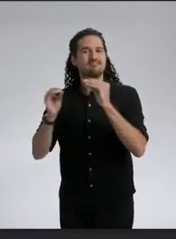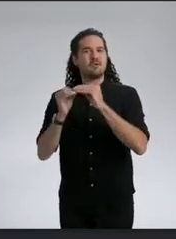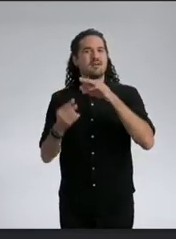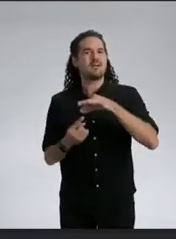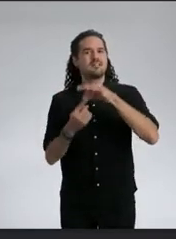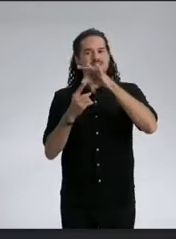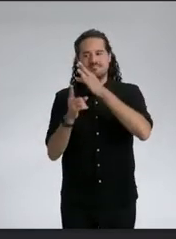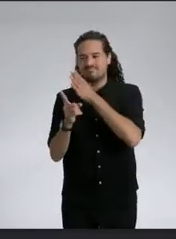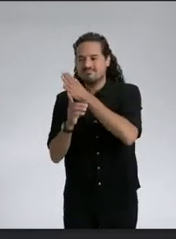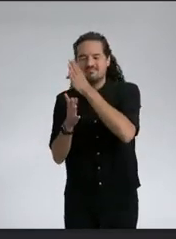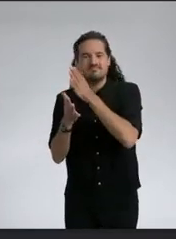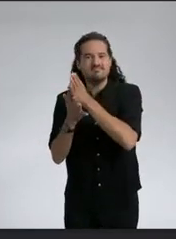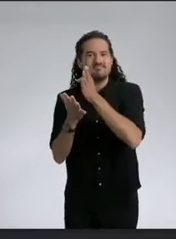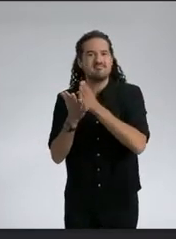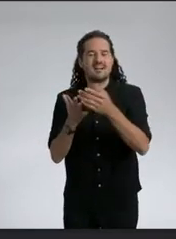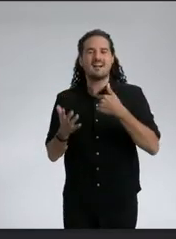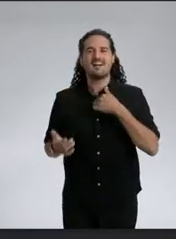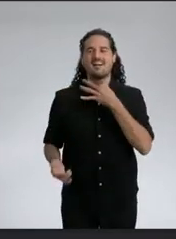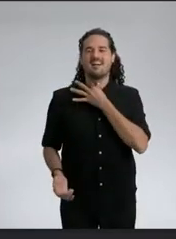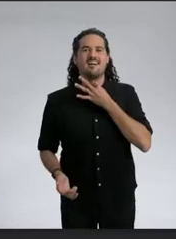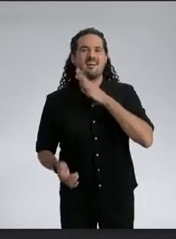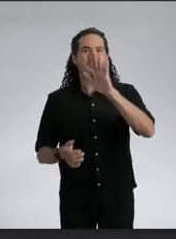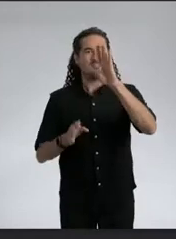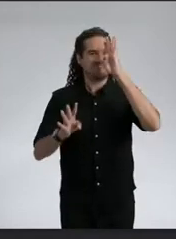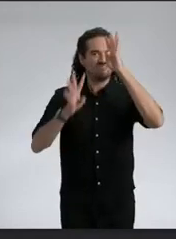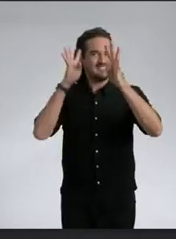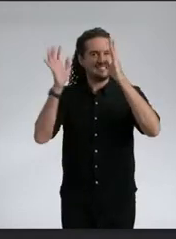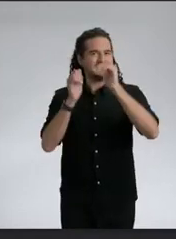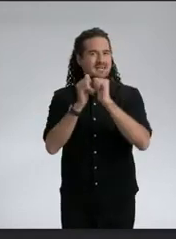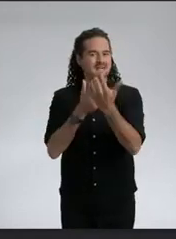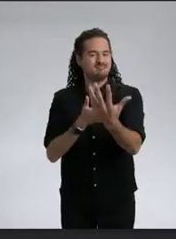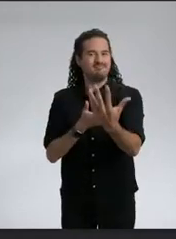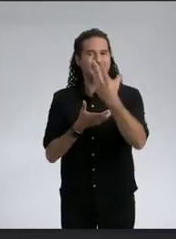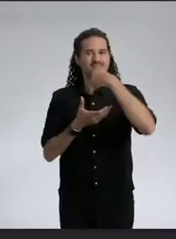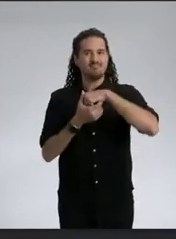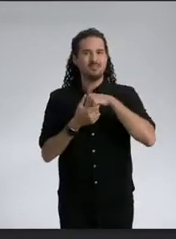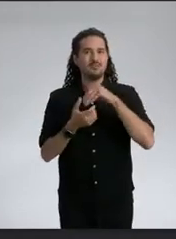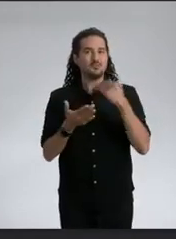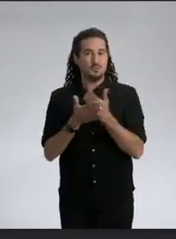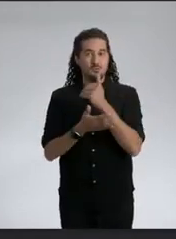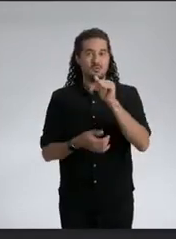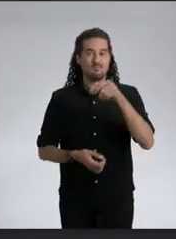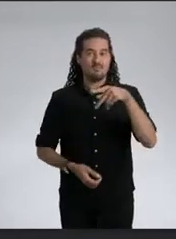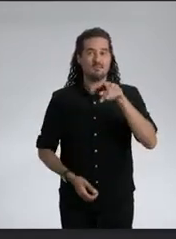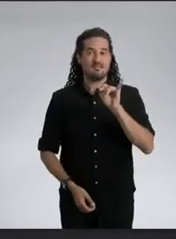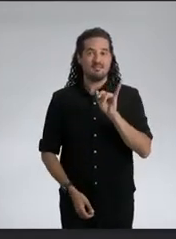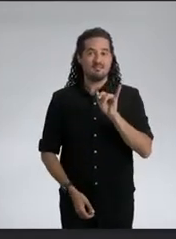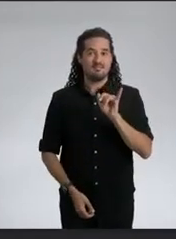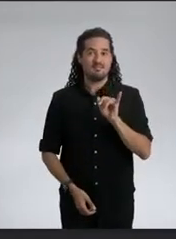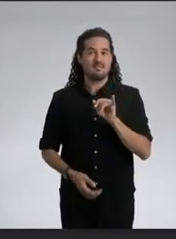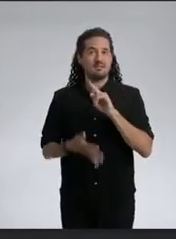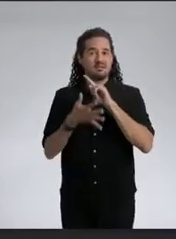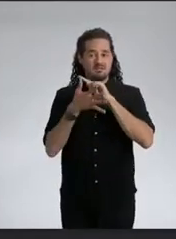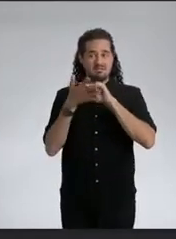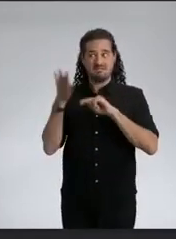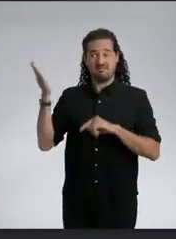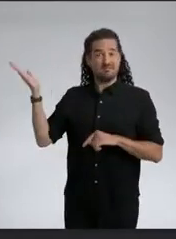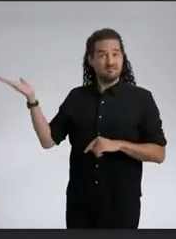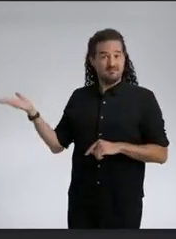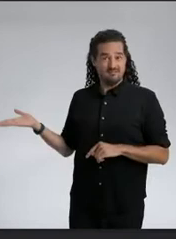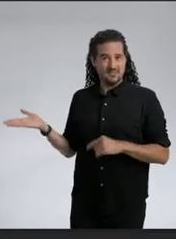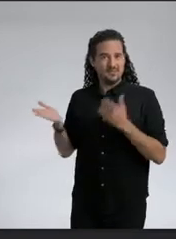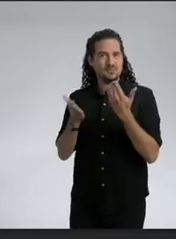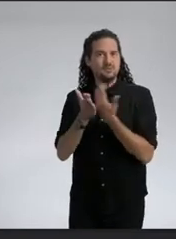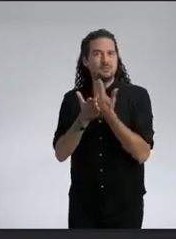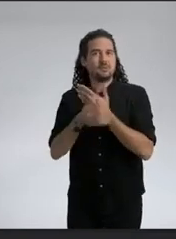to see your creativity and how you use these new APIs. These are just some of the exciting new improvements